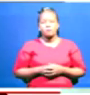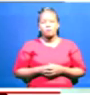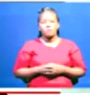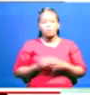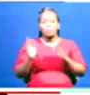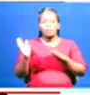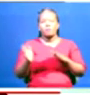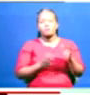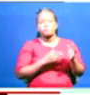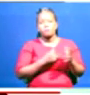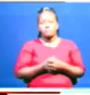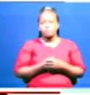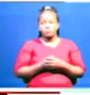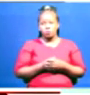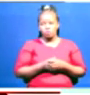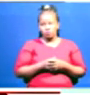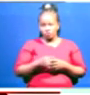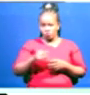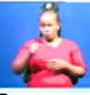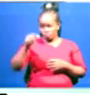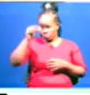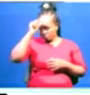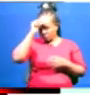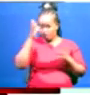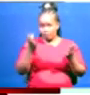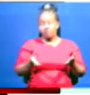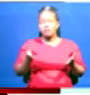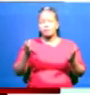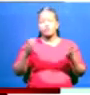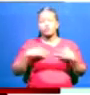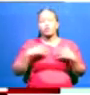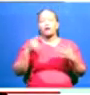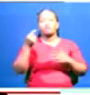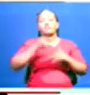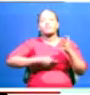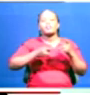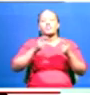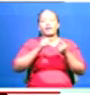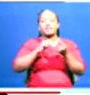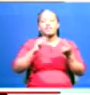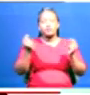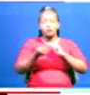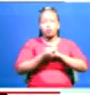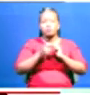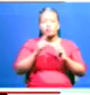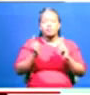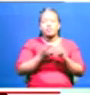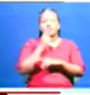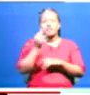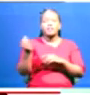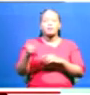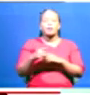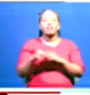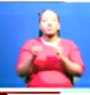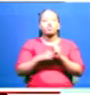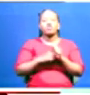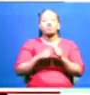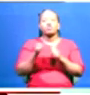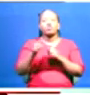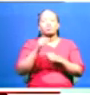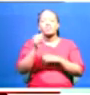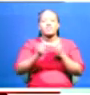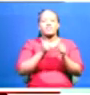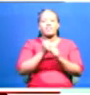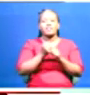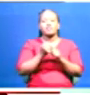The government will undertake major tax reforms by June this year to attract more multinational investments